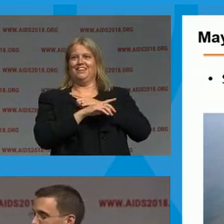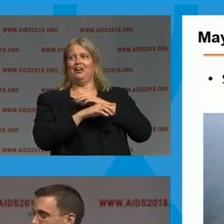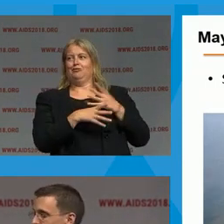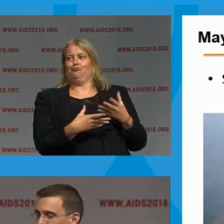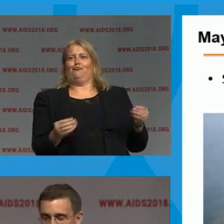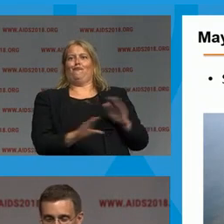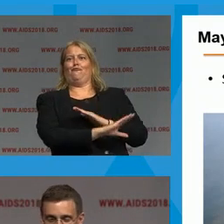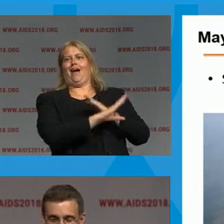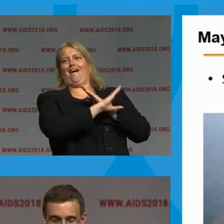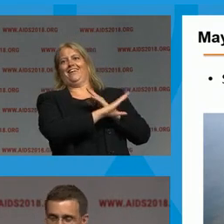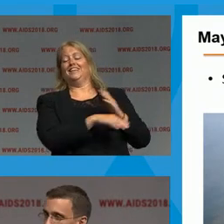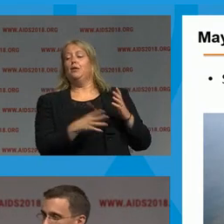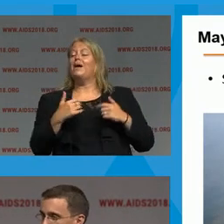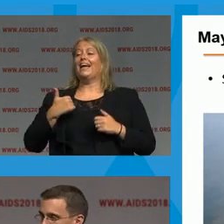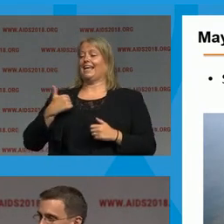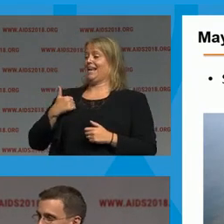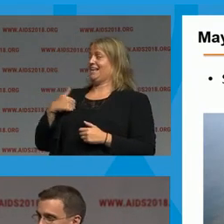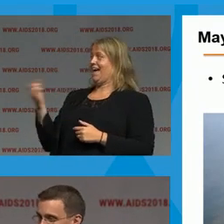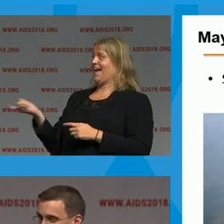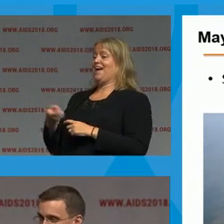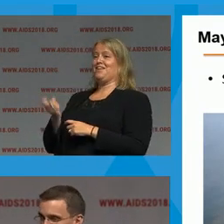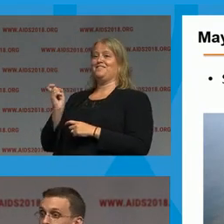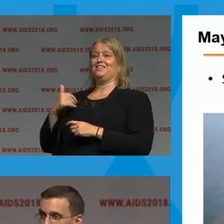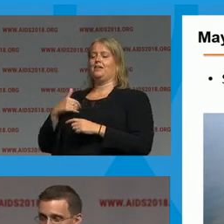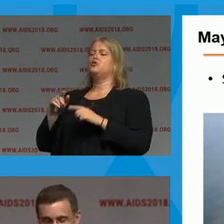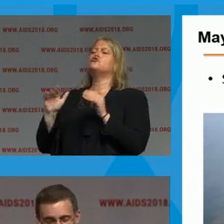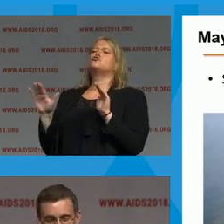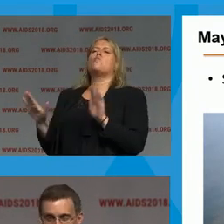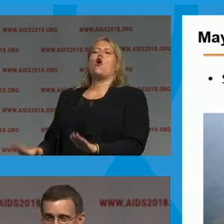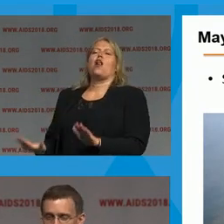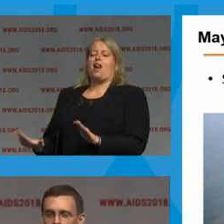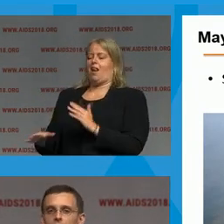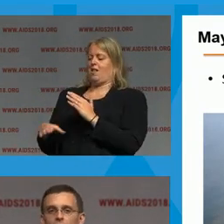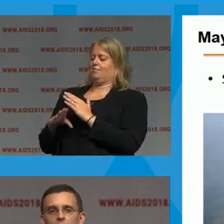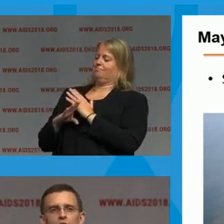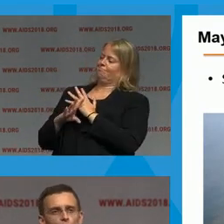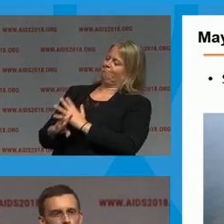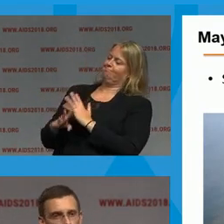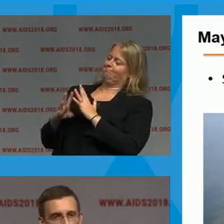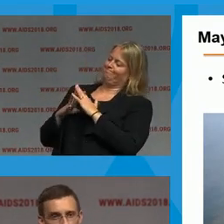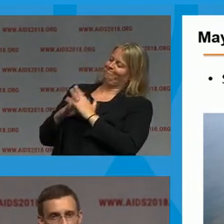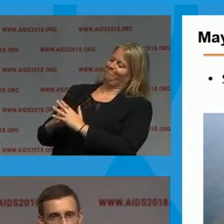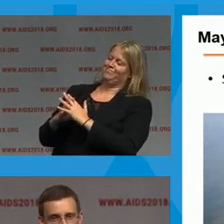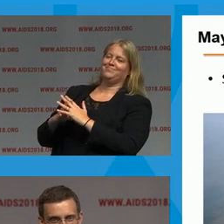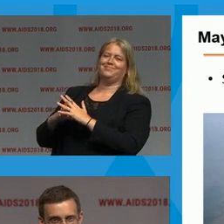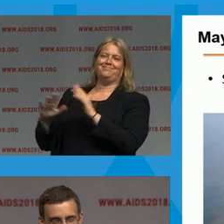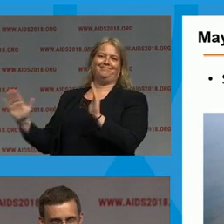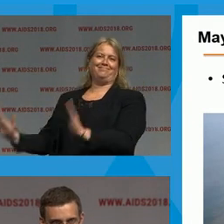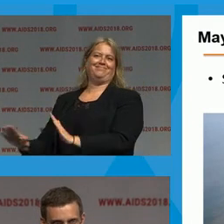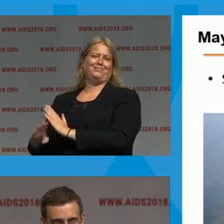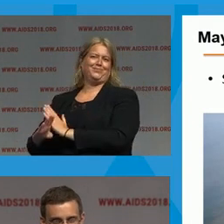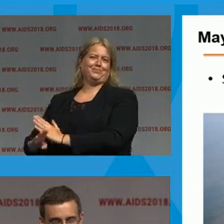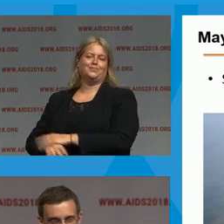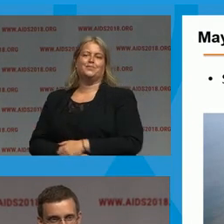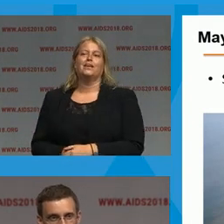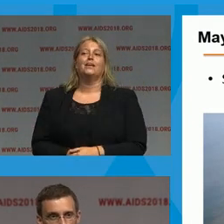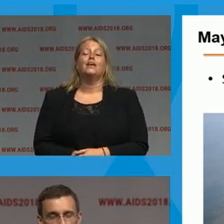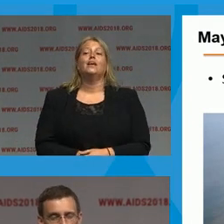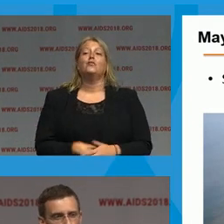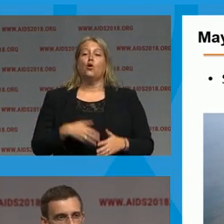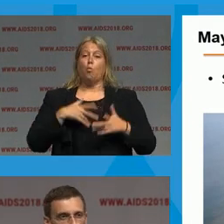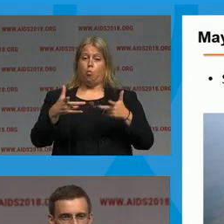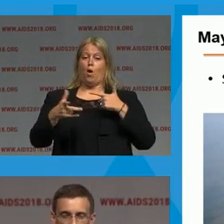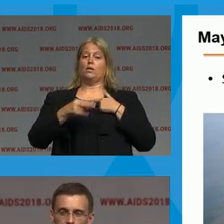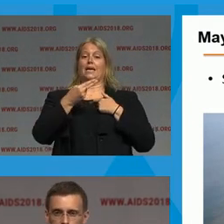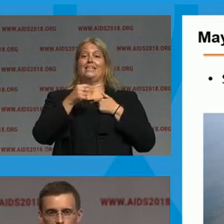where I'm from, these kind of small dams hold back small bodies of water. So if we want to cure HIV, we